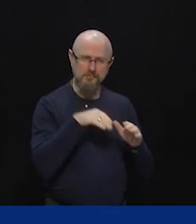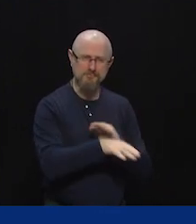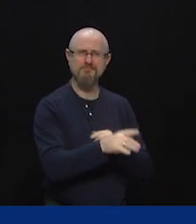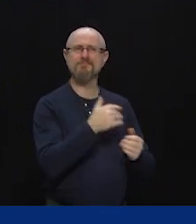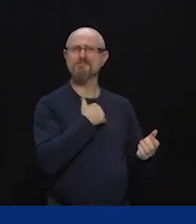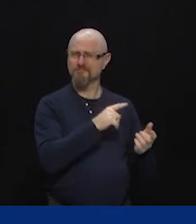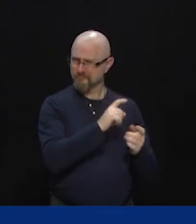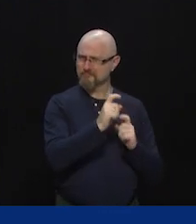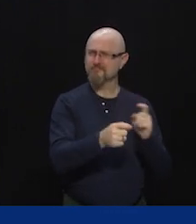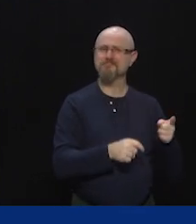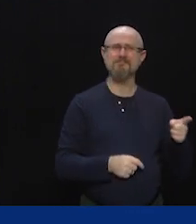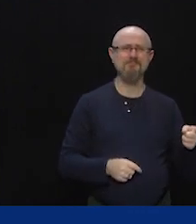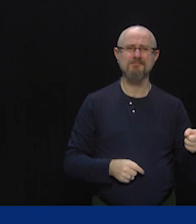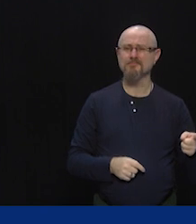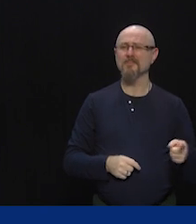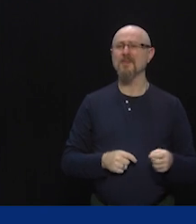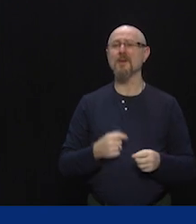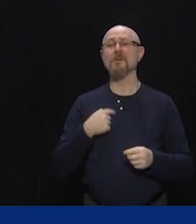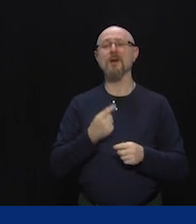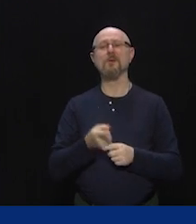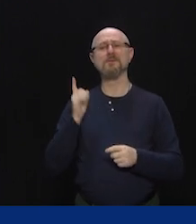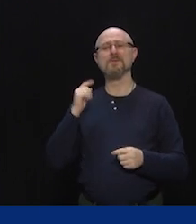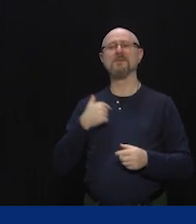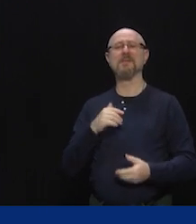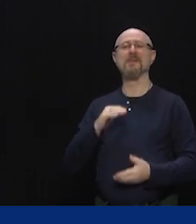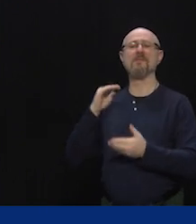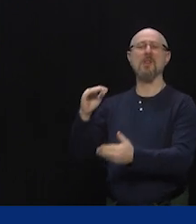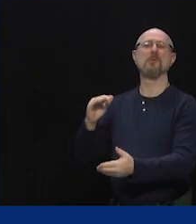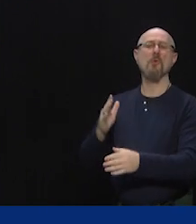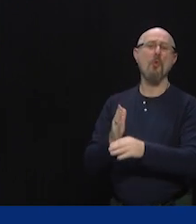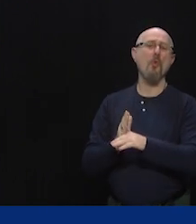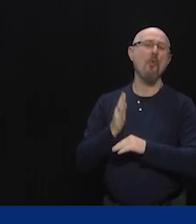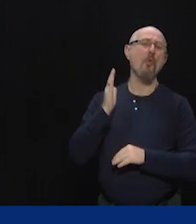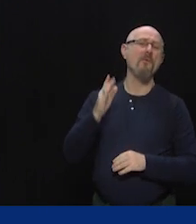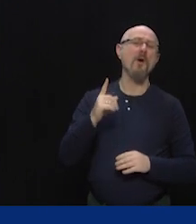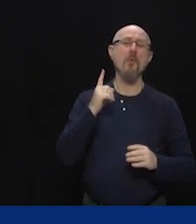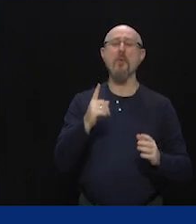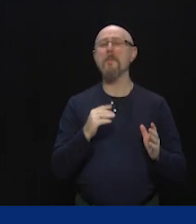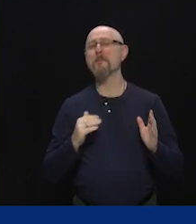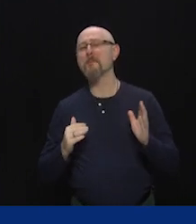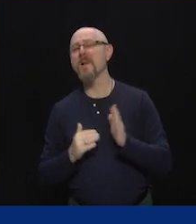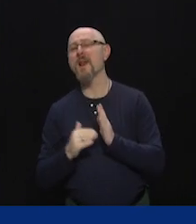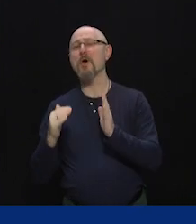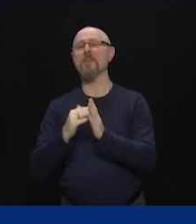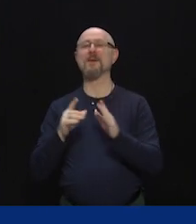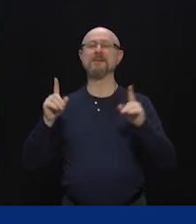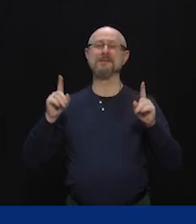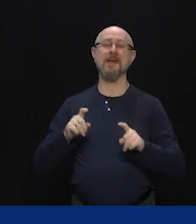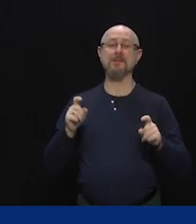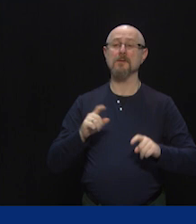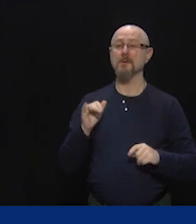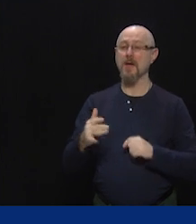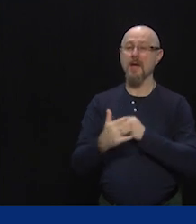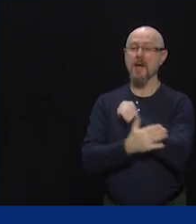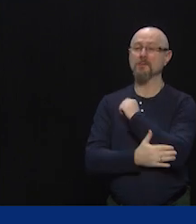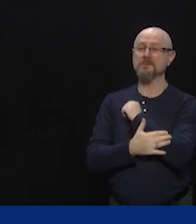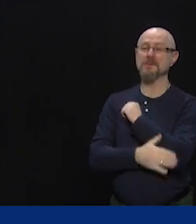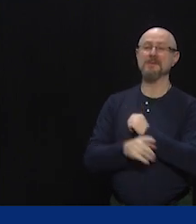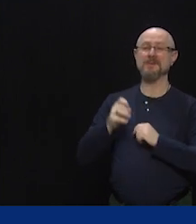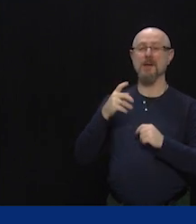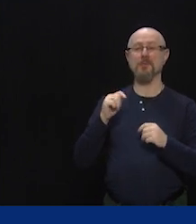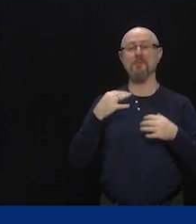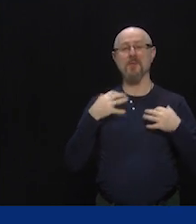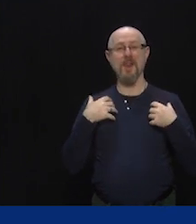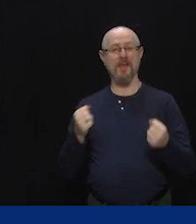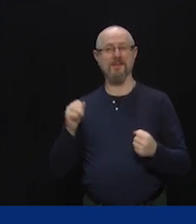Last week, we delivered over 1 million over-the-counter tests to county local health departments outside of New York